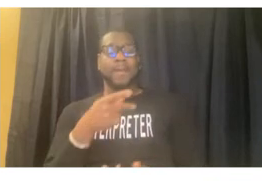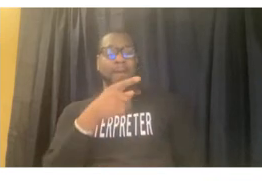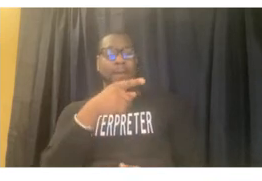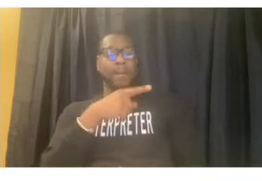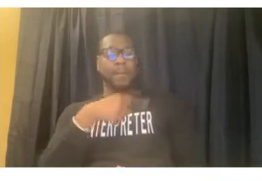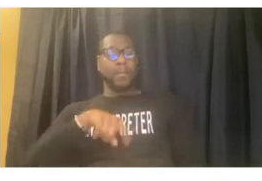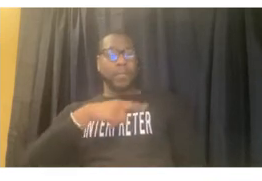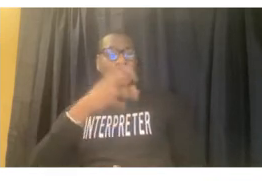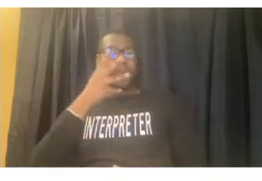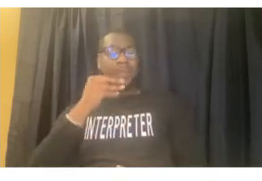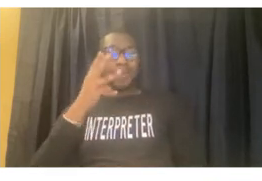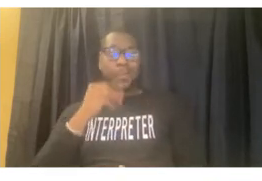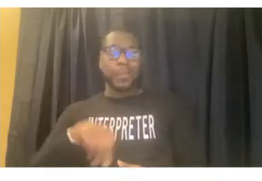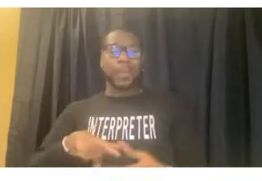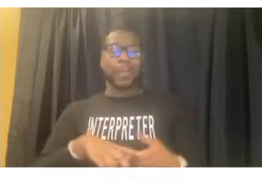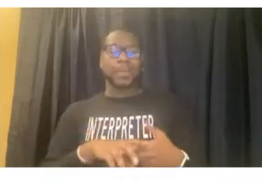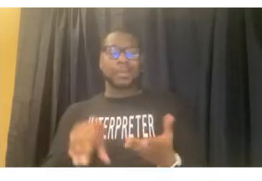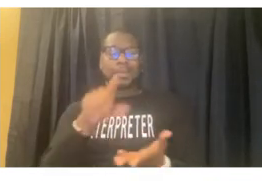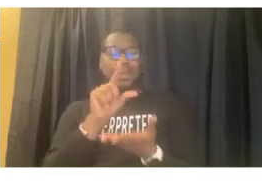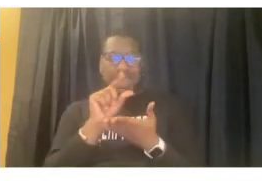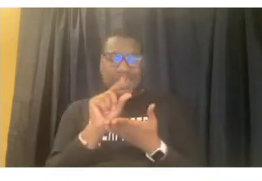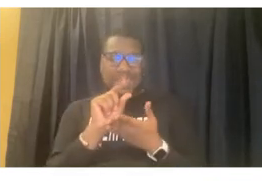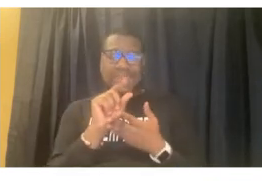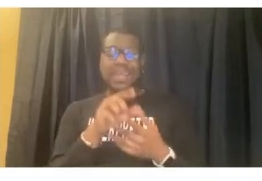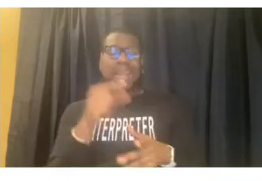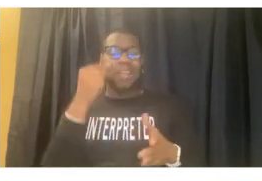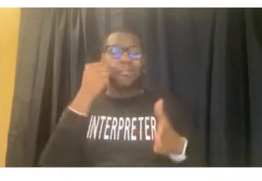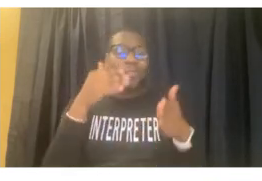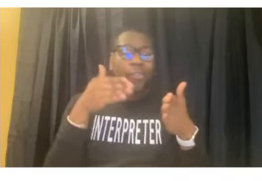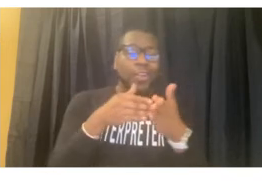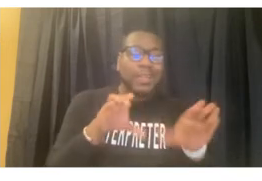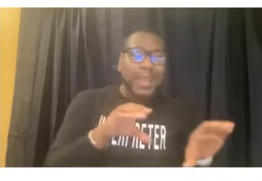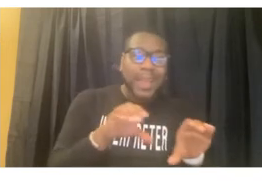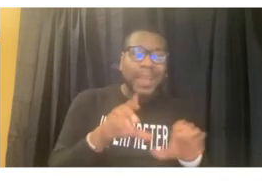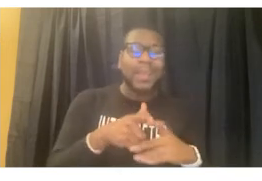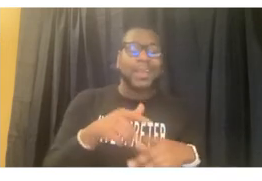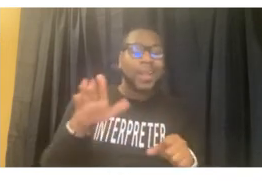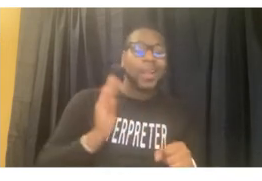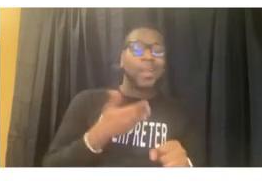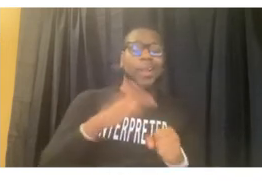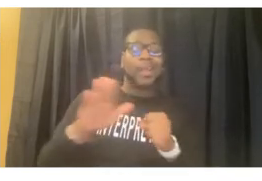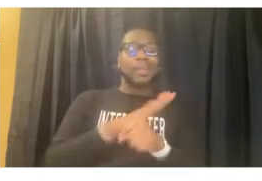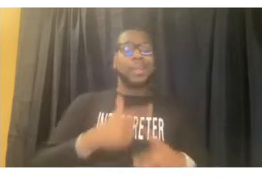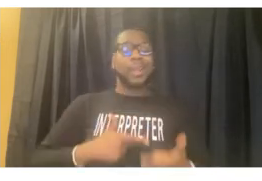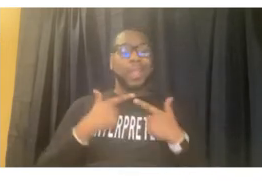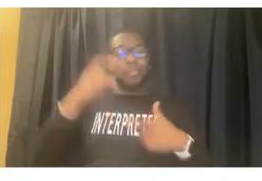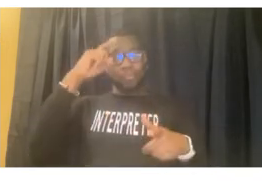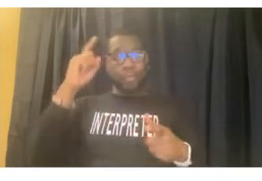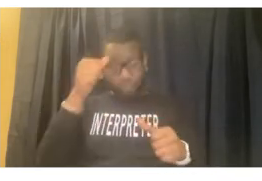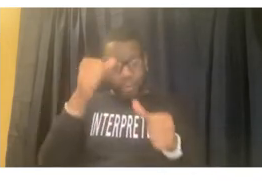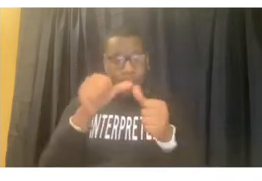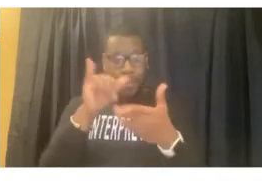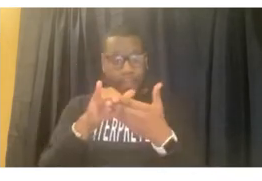to navigate throughout our entire lives. And so keeping that into consideration as you navigate with them in that room is really